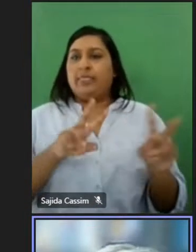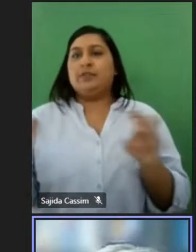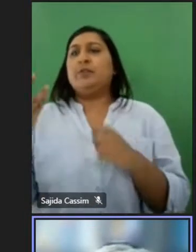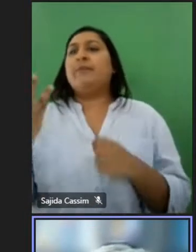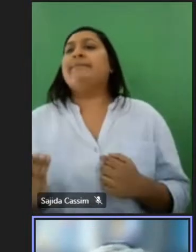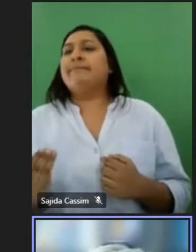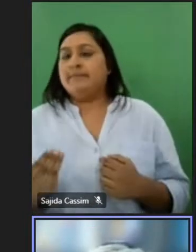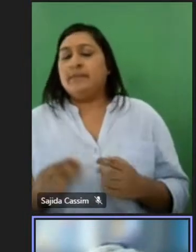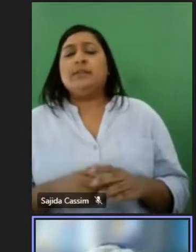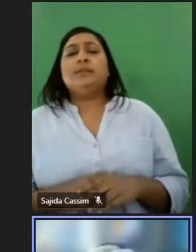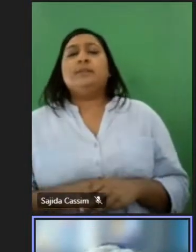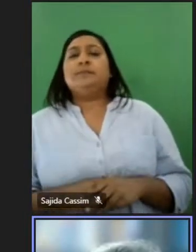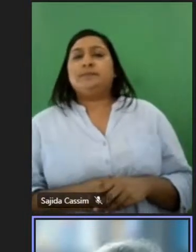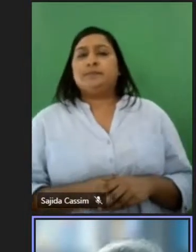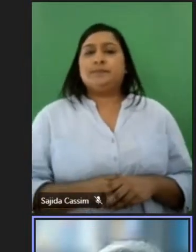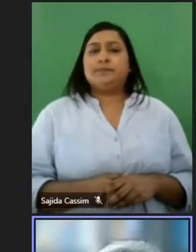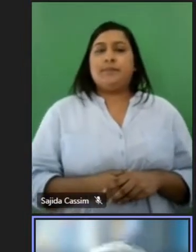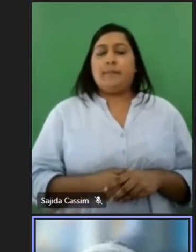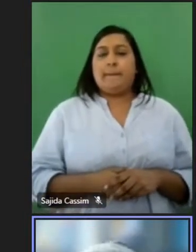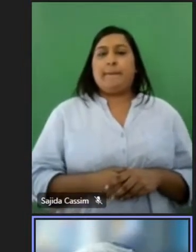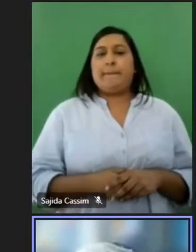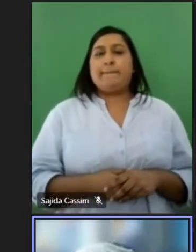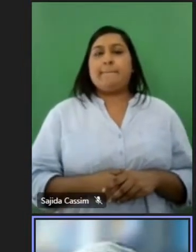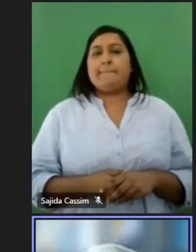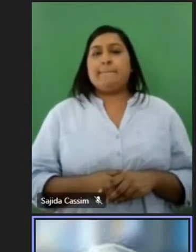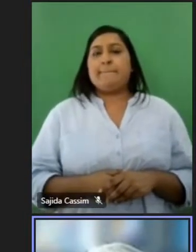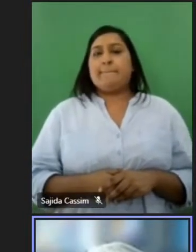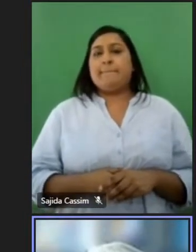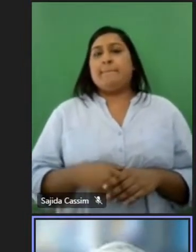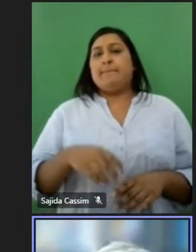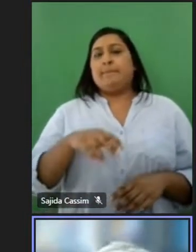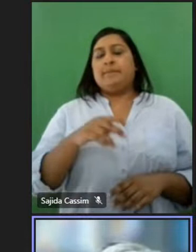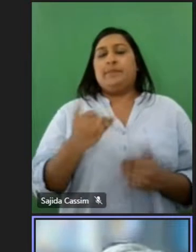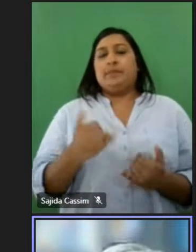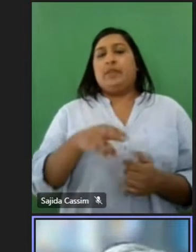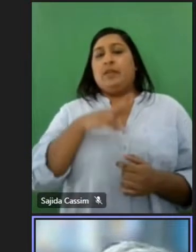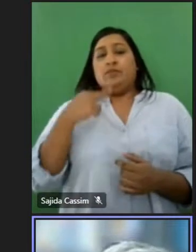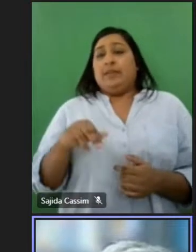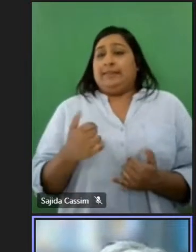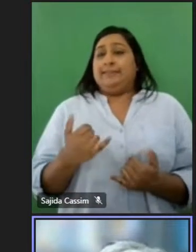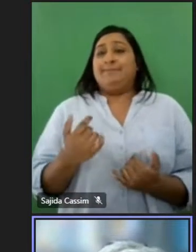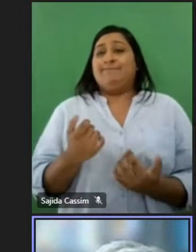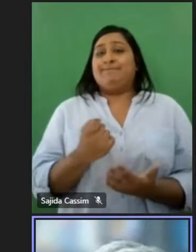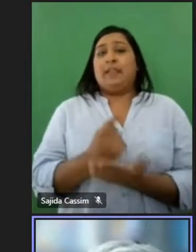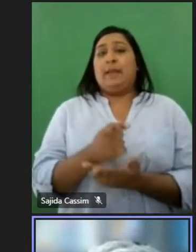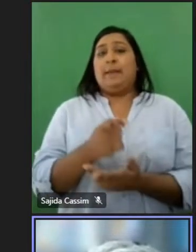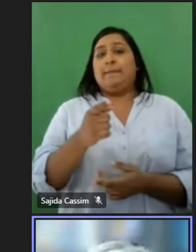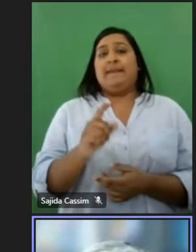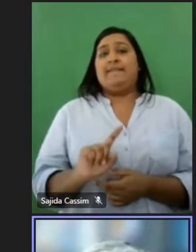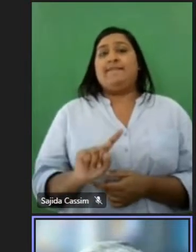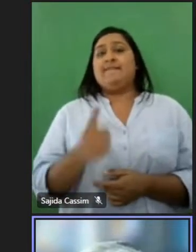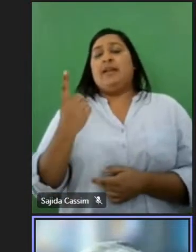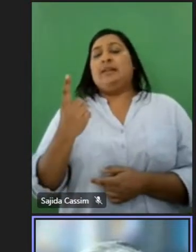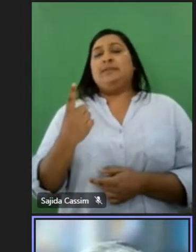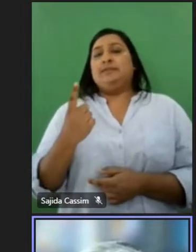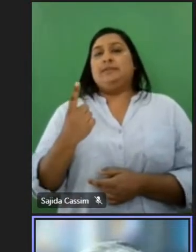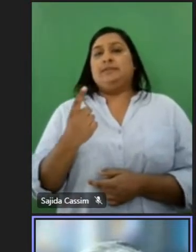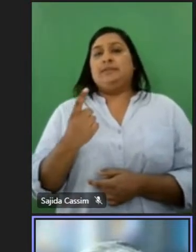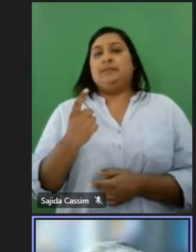of, no, not the rolling out, but rather during the first 15 months